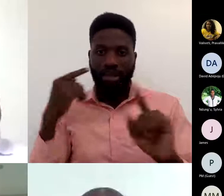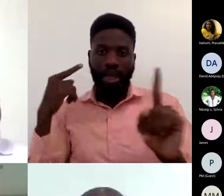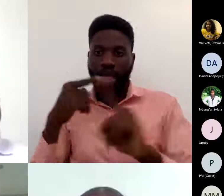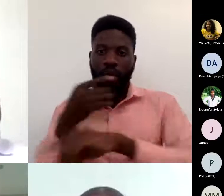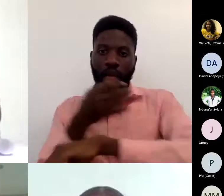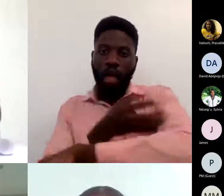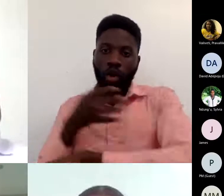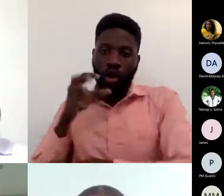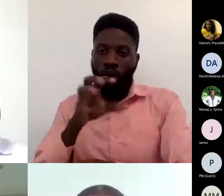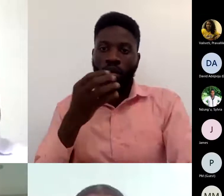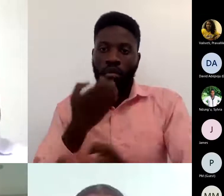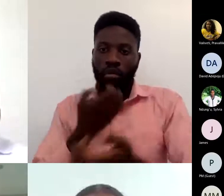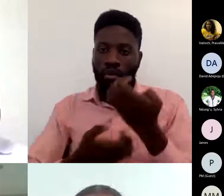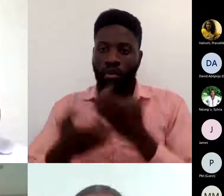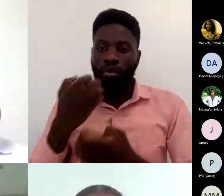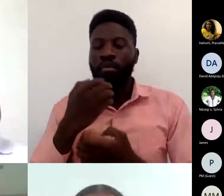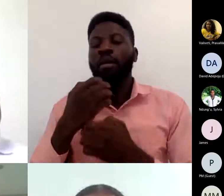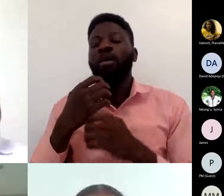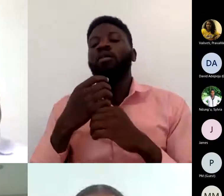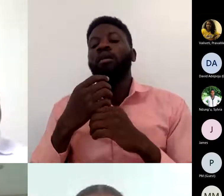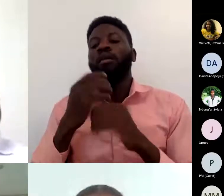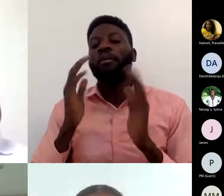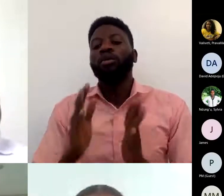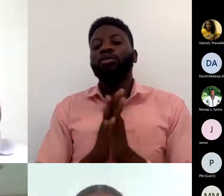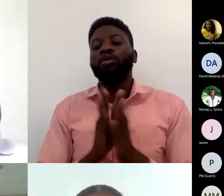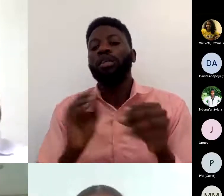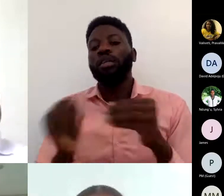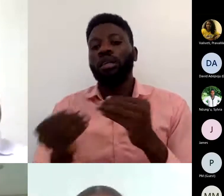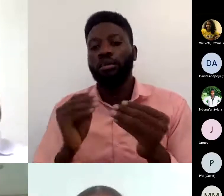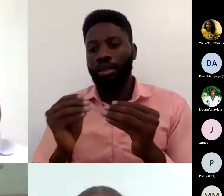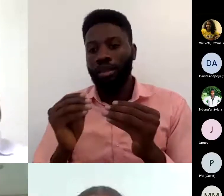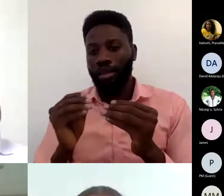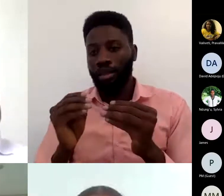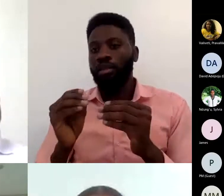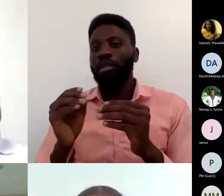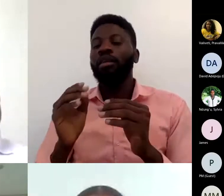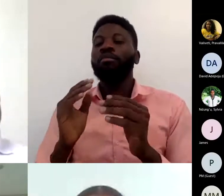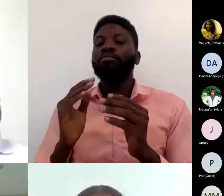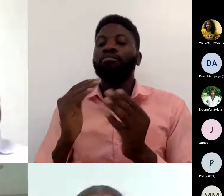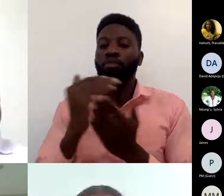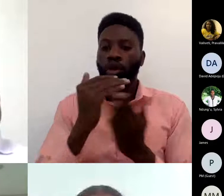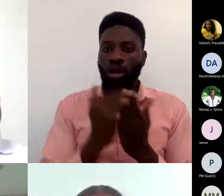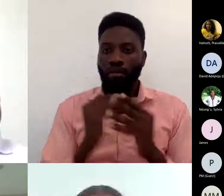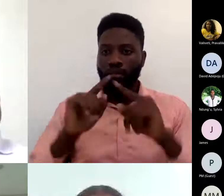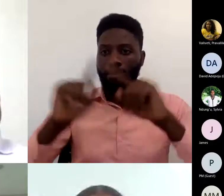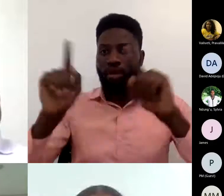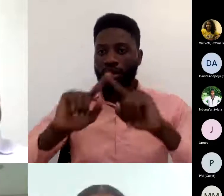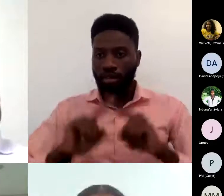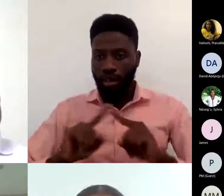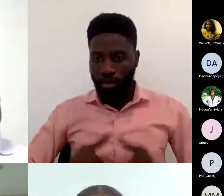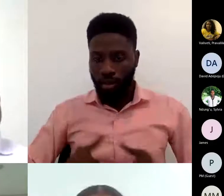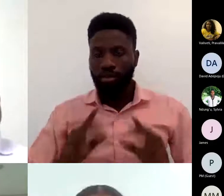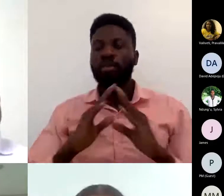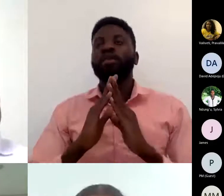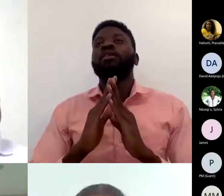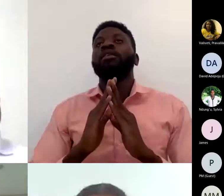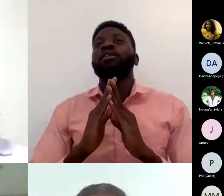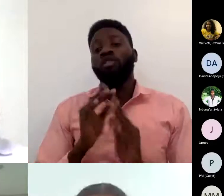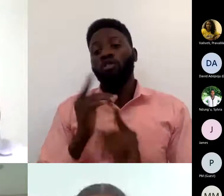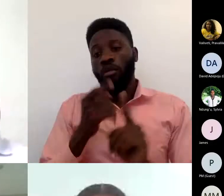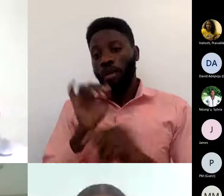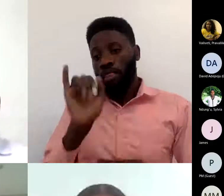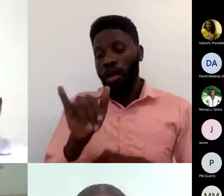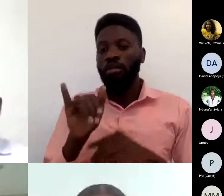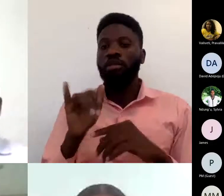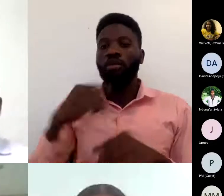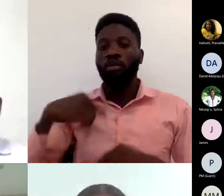disabilities through different initiatives. And within these initiatives is where we have several